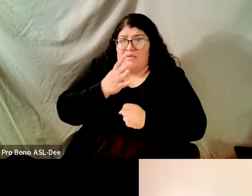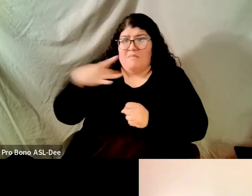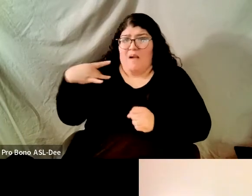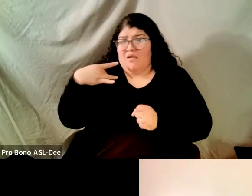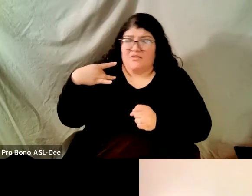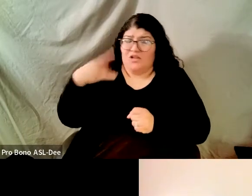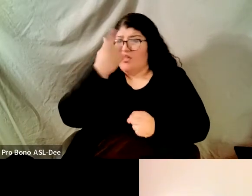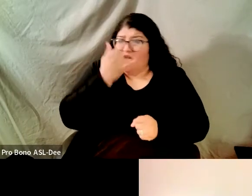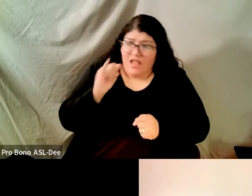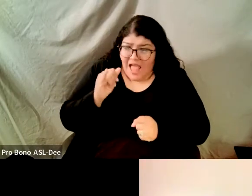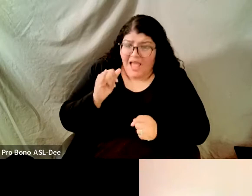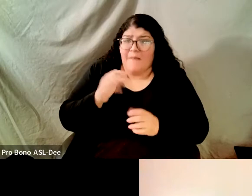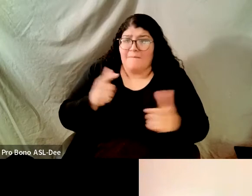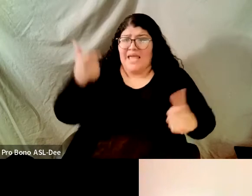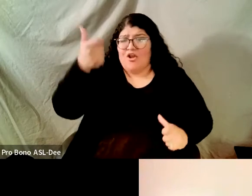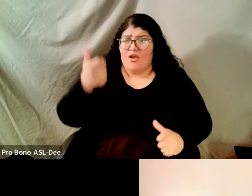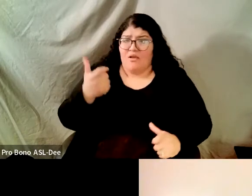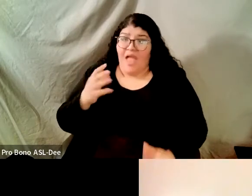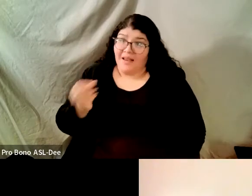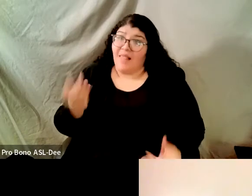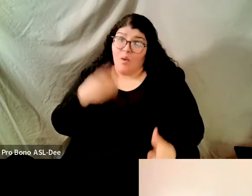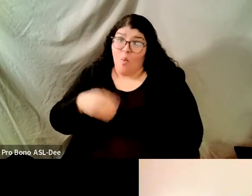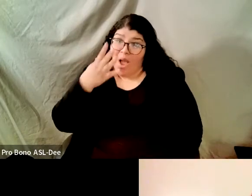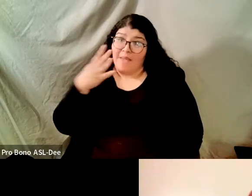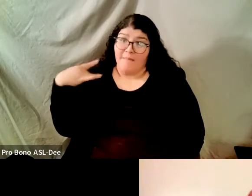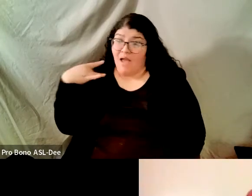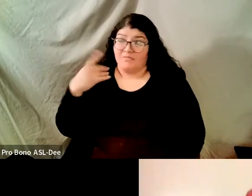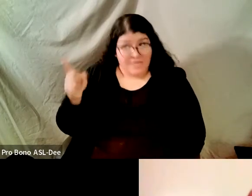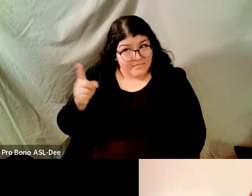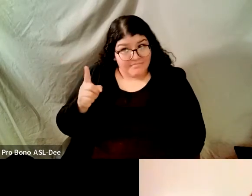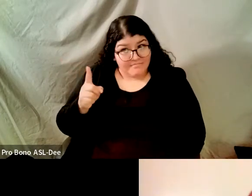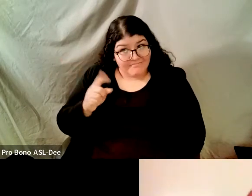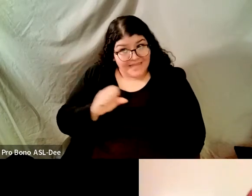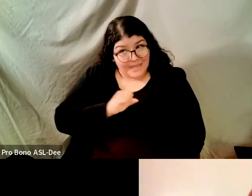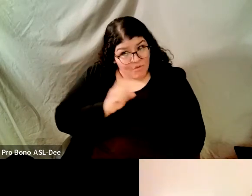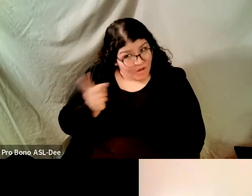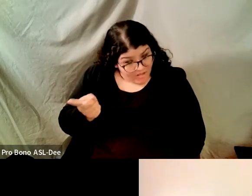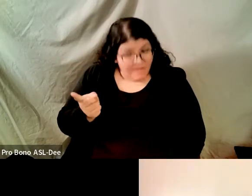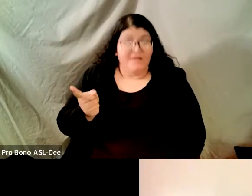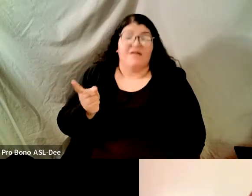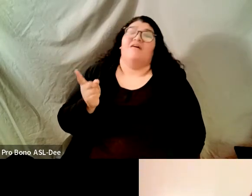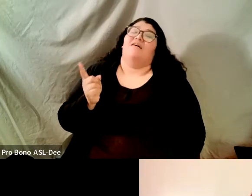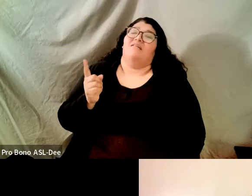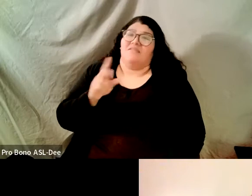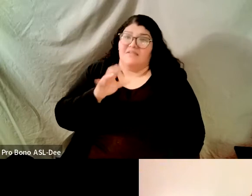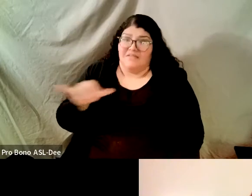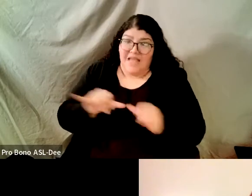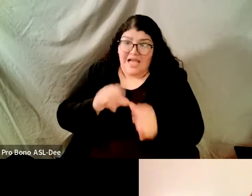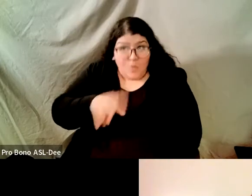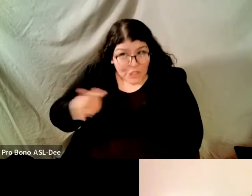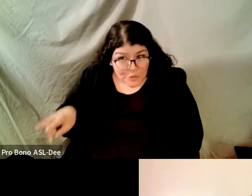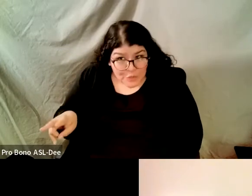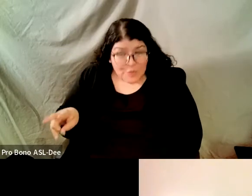white models too. Let's keep it real. You know, Yeah. So how did it feel being a Black woman, size 22, working for major